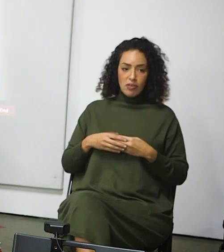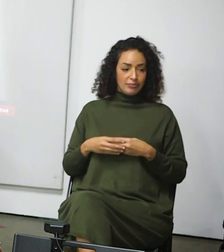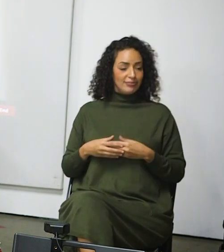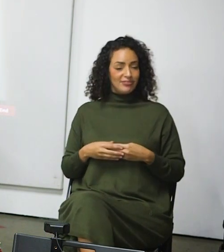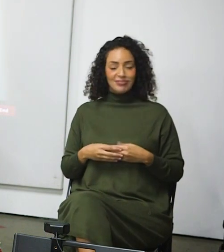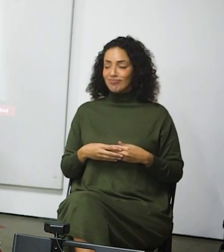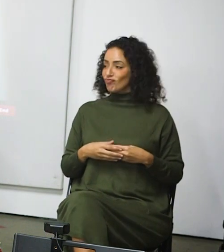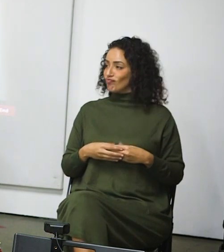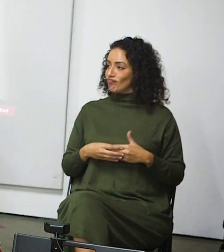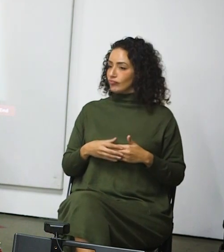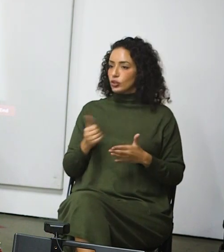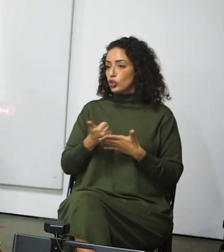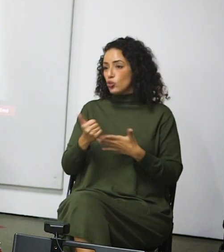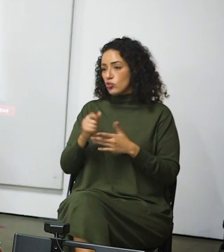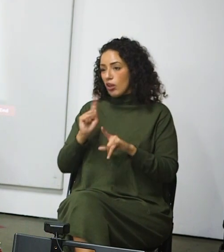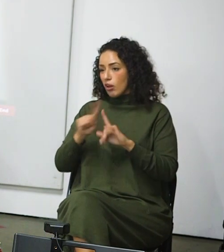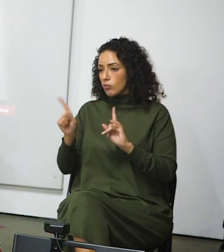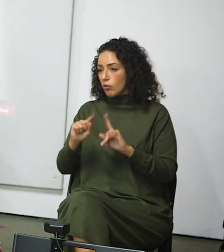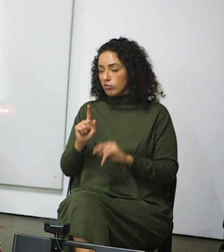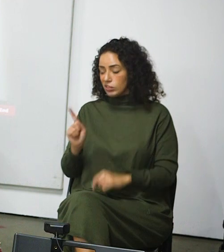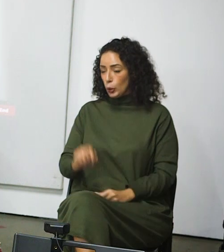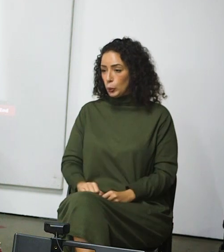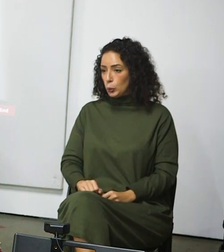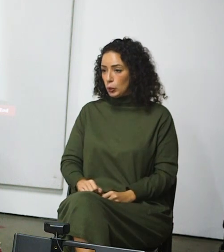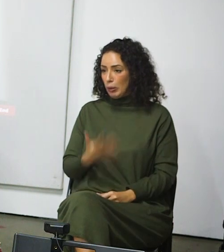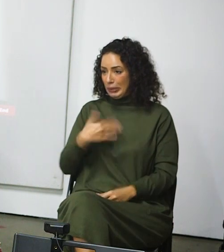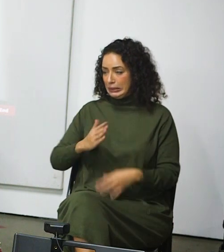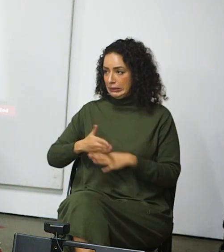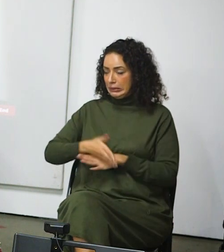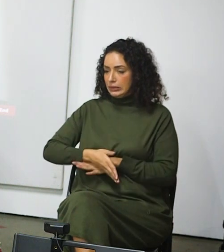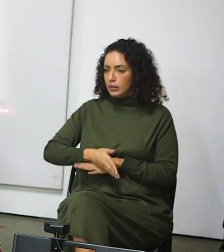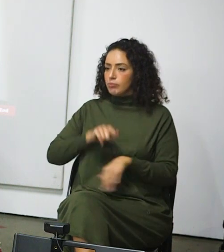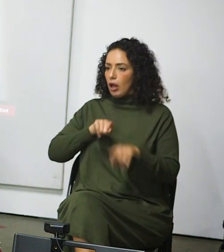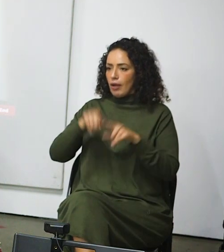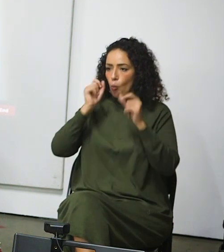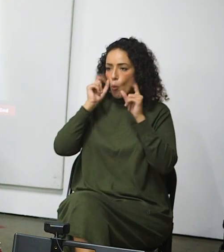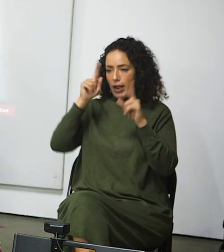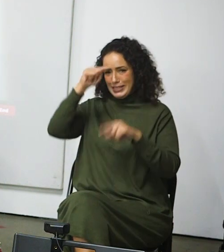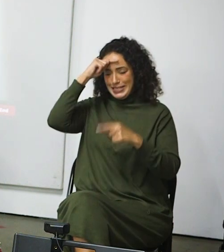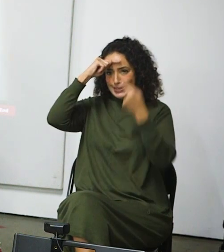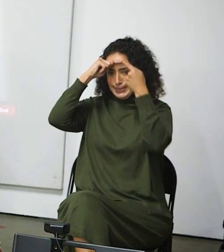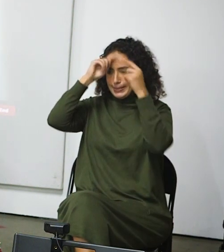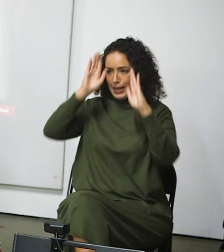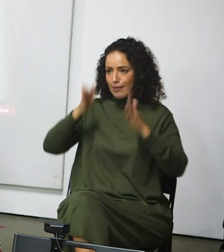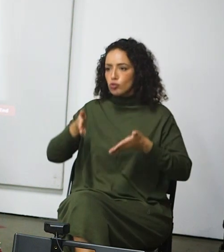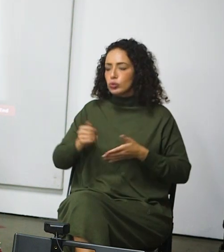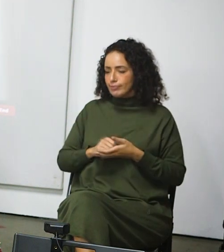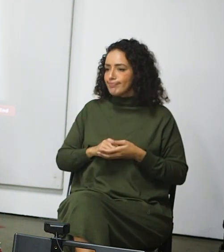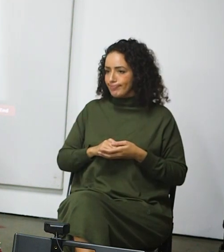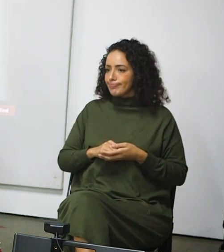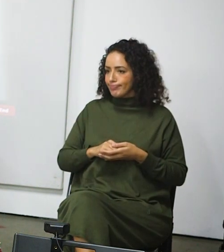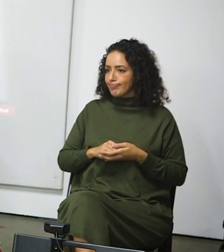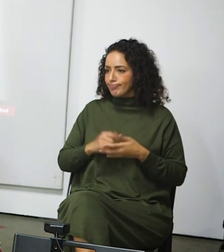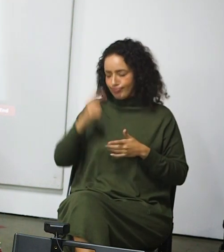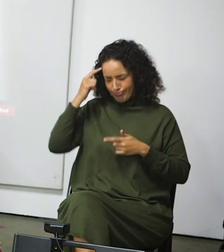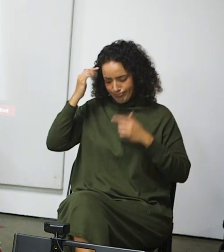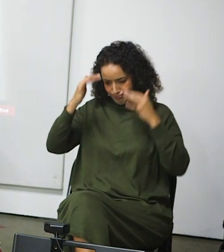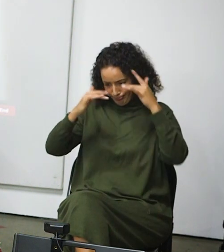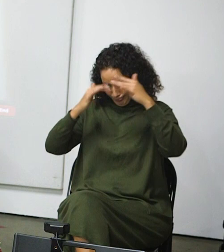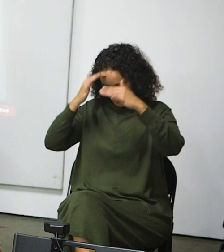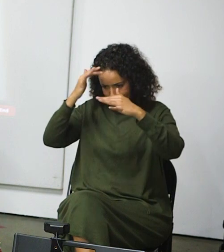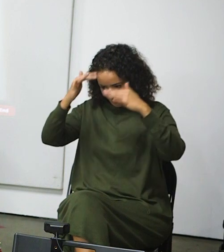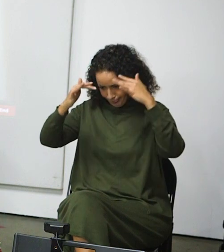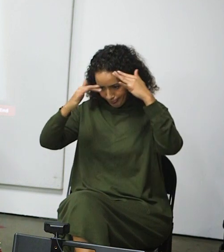kind of being aware of that and trying to make that space within my life is kind of an ongoing thing I'm thinking about. So that's kind